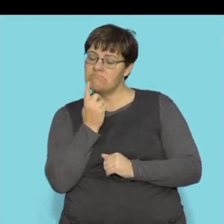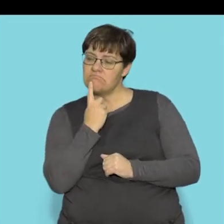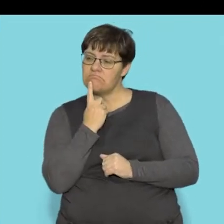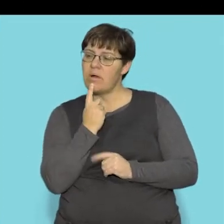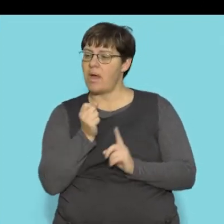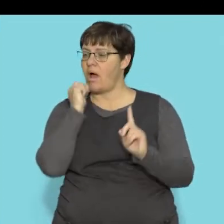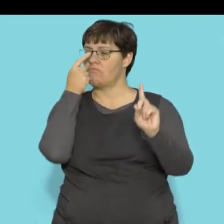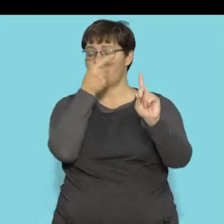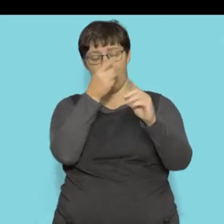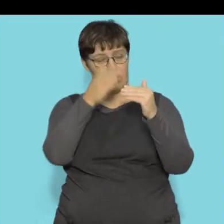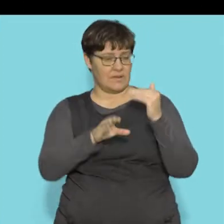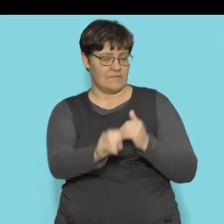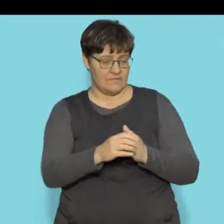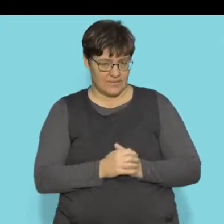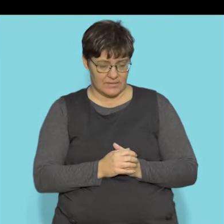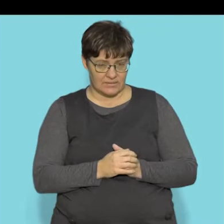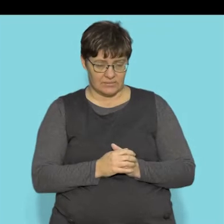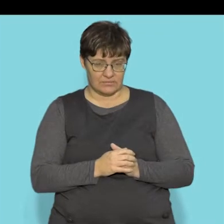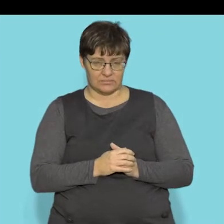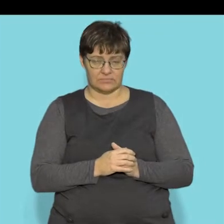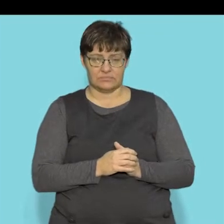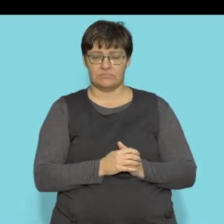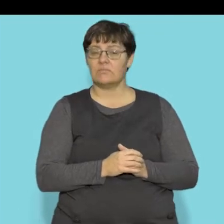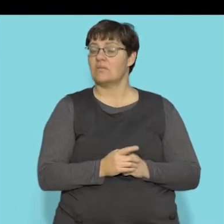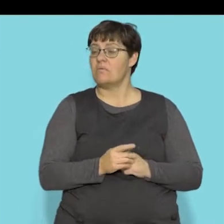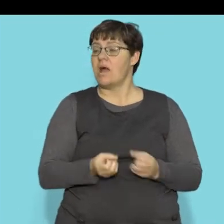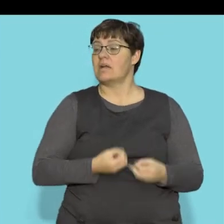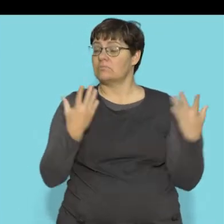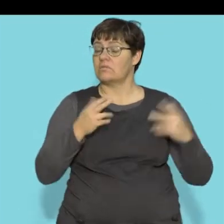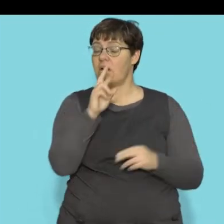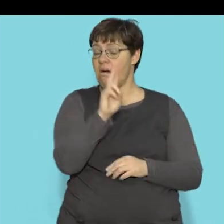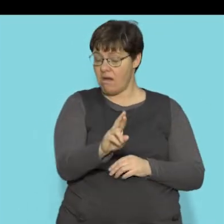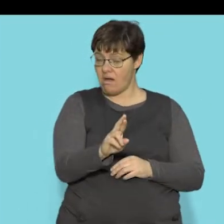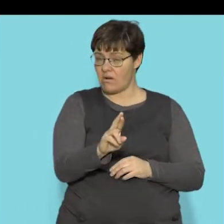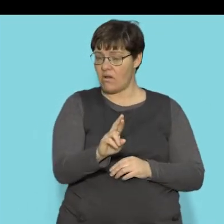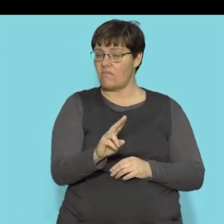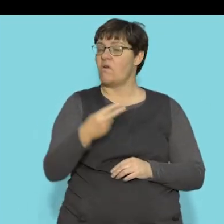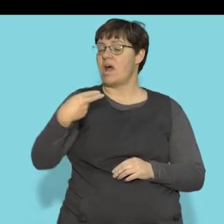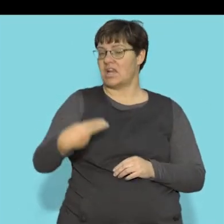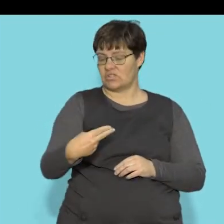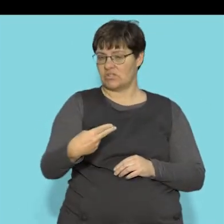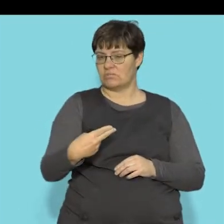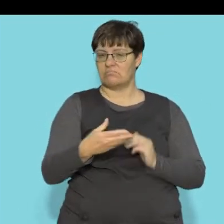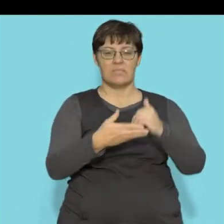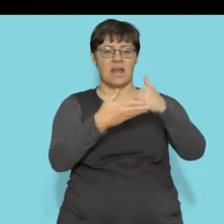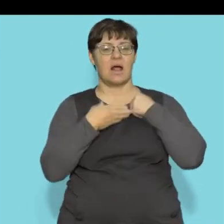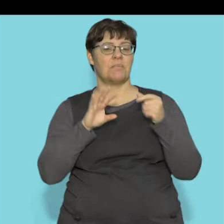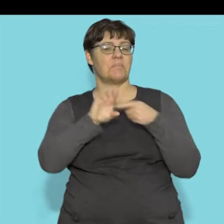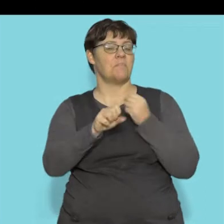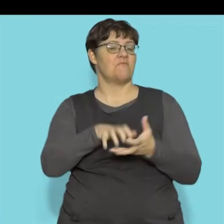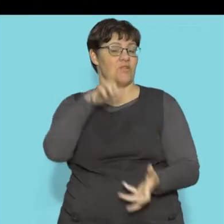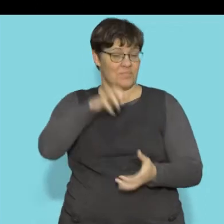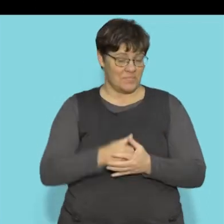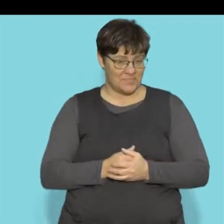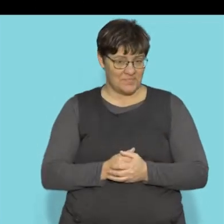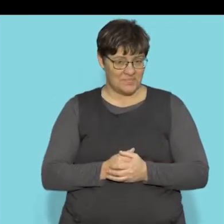at my end goal. So essentially all that I needed to do is express r in terms of h, and that helped me find the